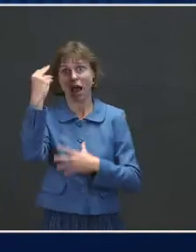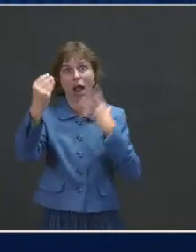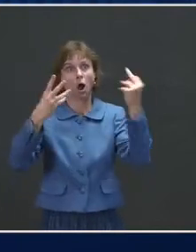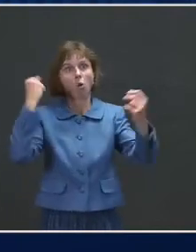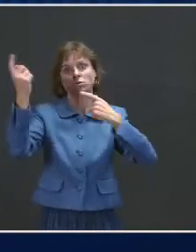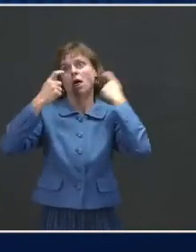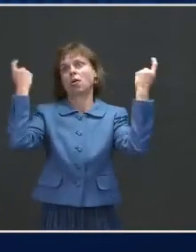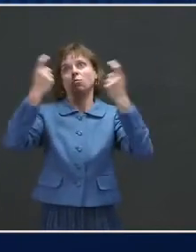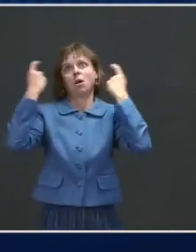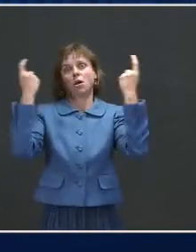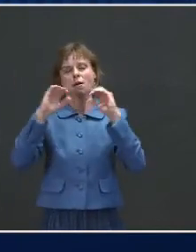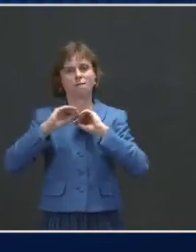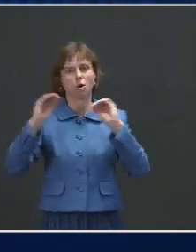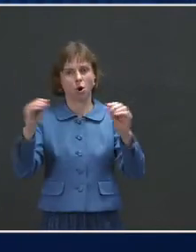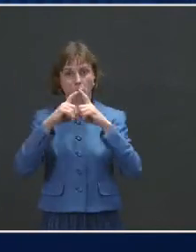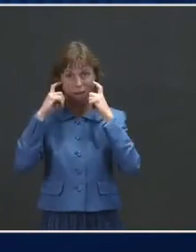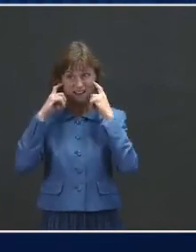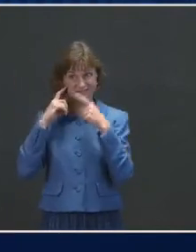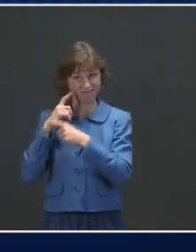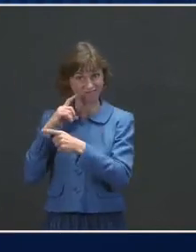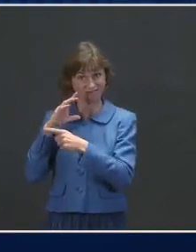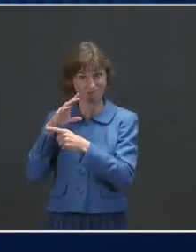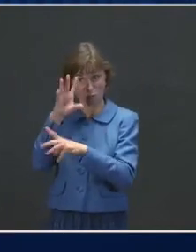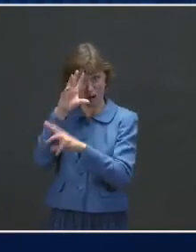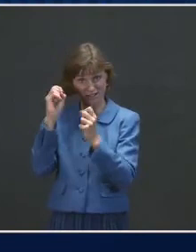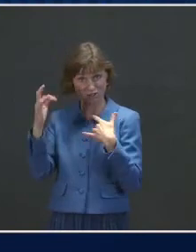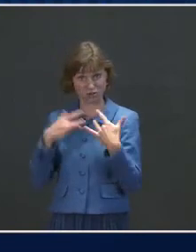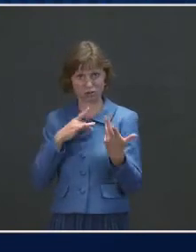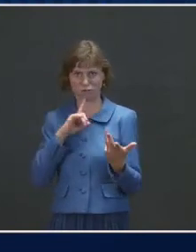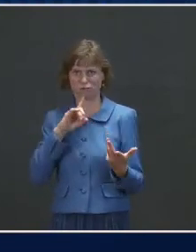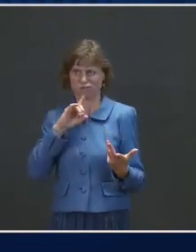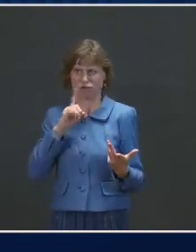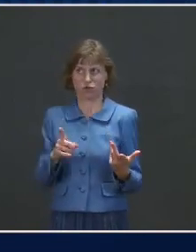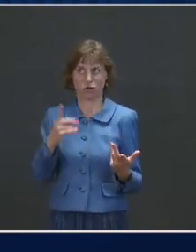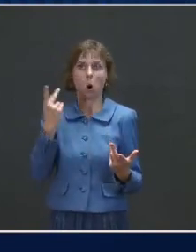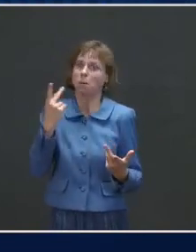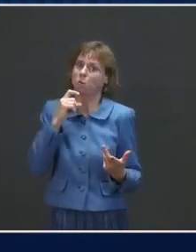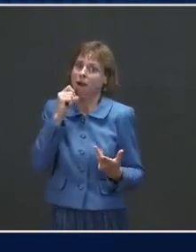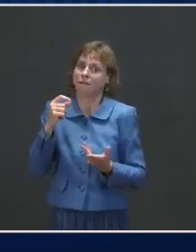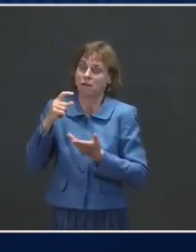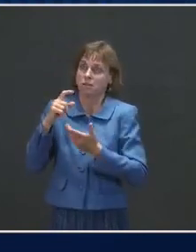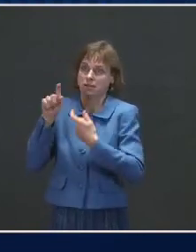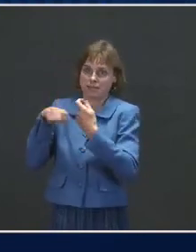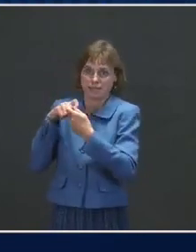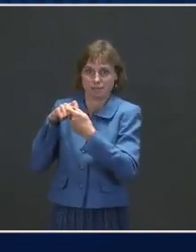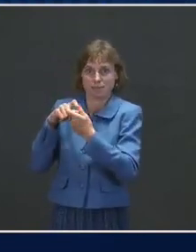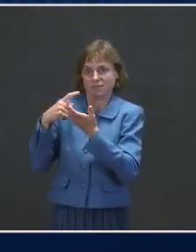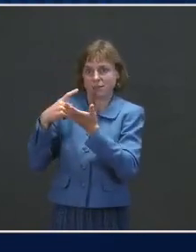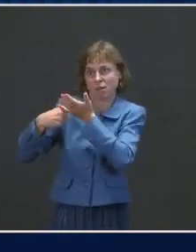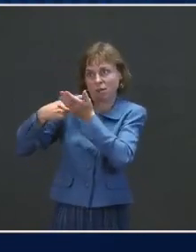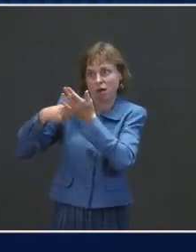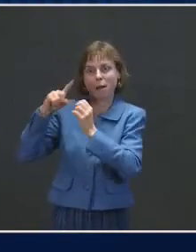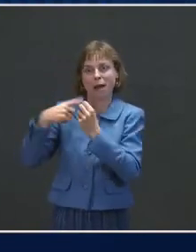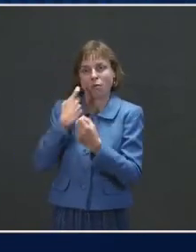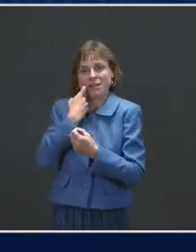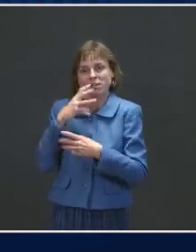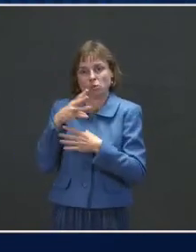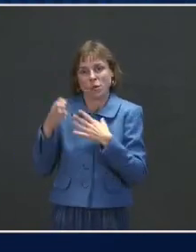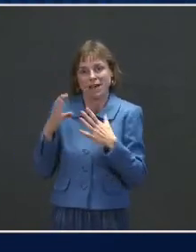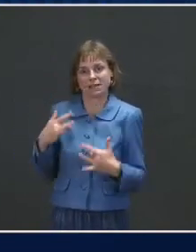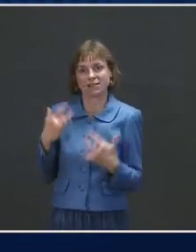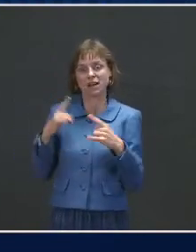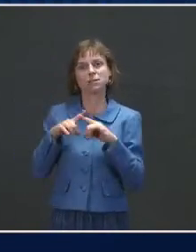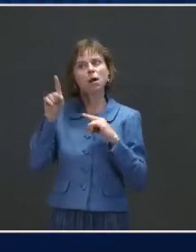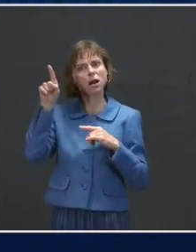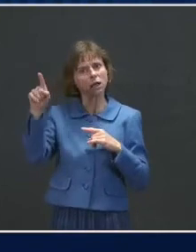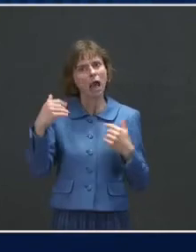there? Certainly. I mean, the president, I haven't spoken with him specifically about the events of this weekend, but, you know, he did a